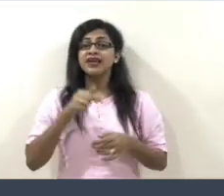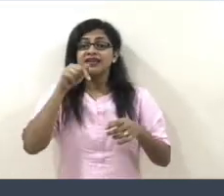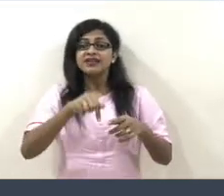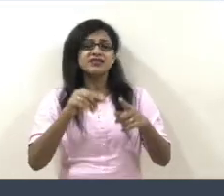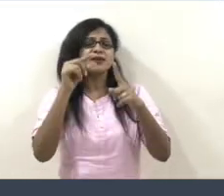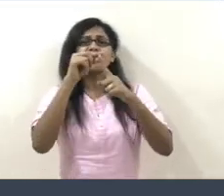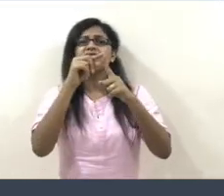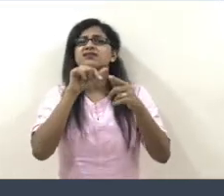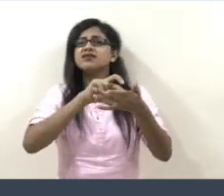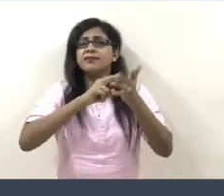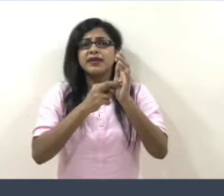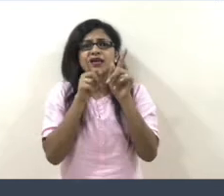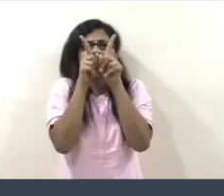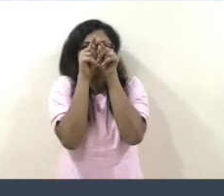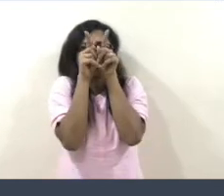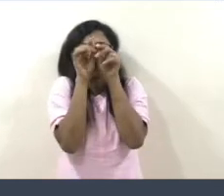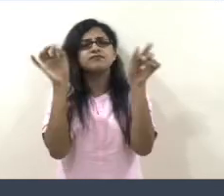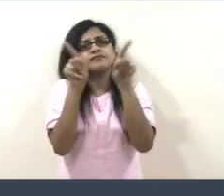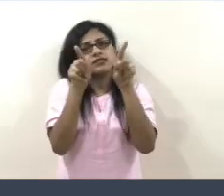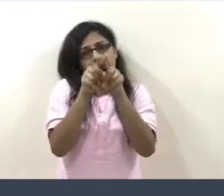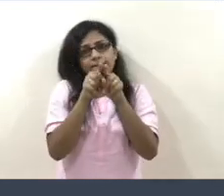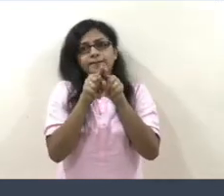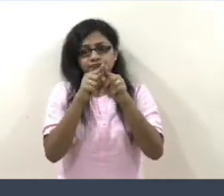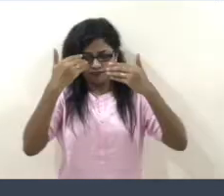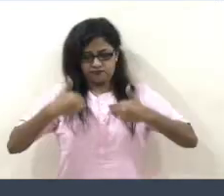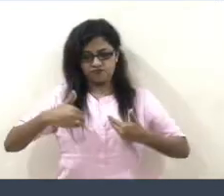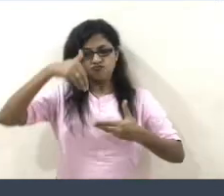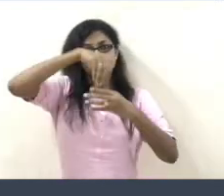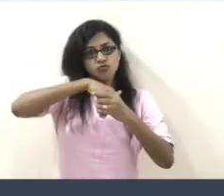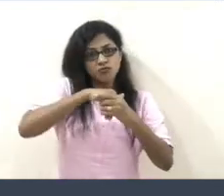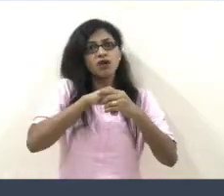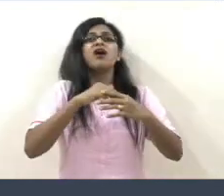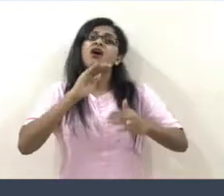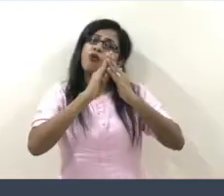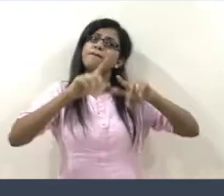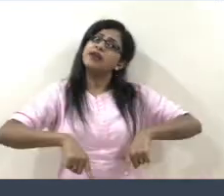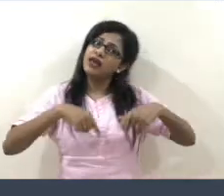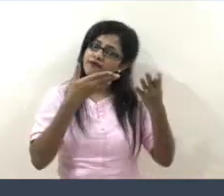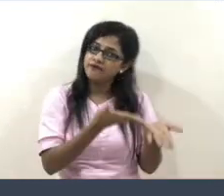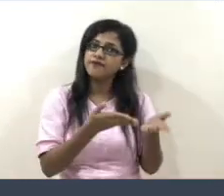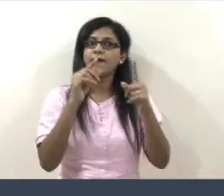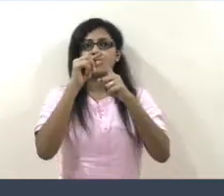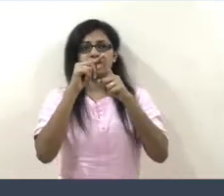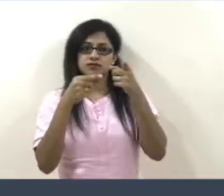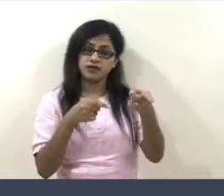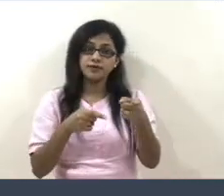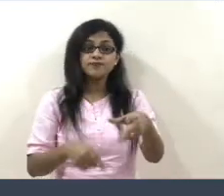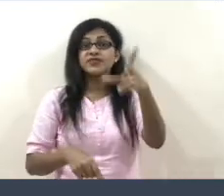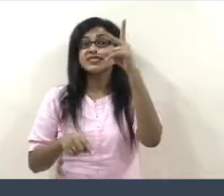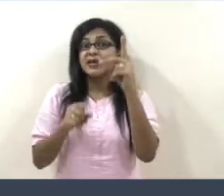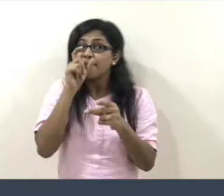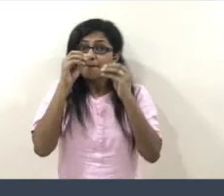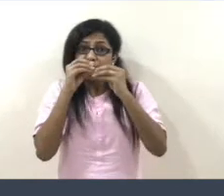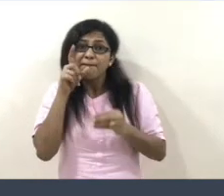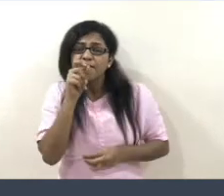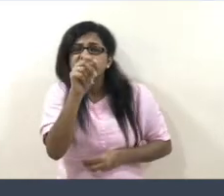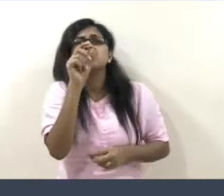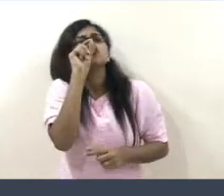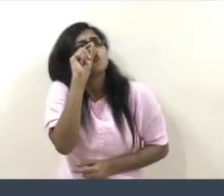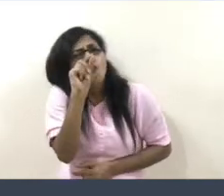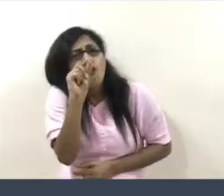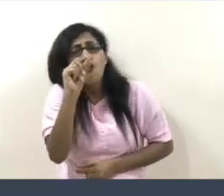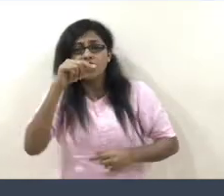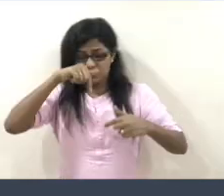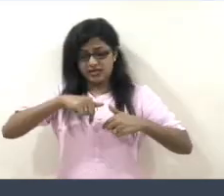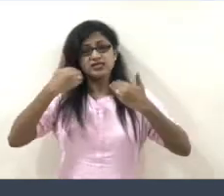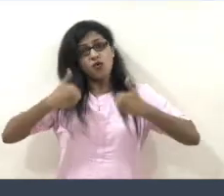parasites. Bacteria are single celled microorganisms that are known to prosper in diverse and extreme environments.